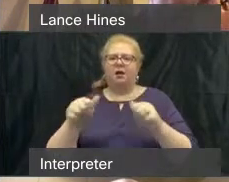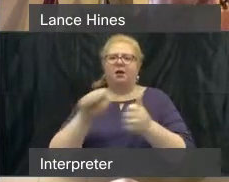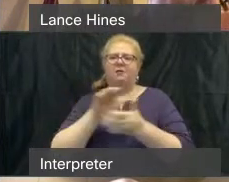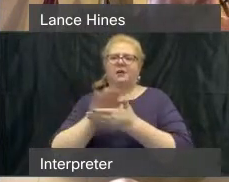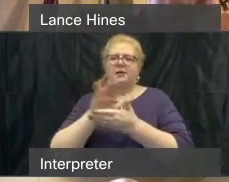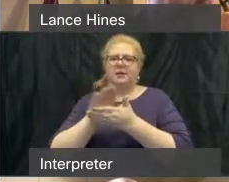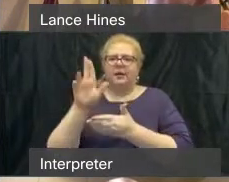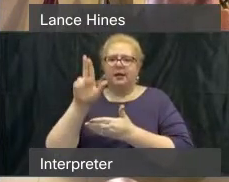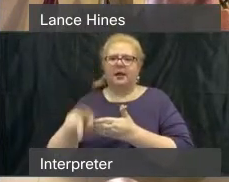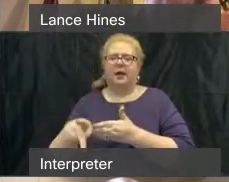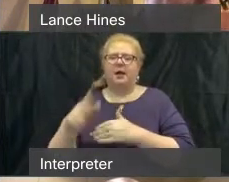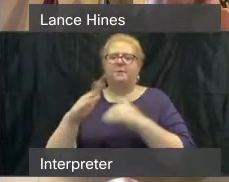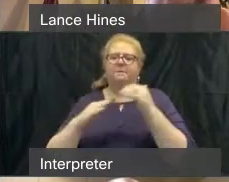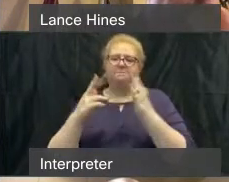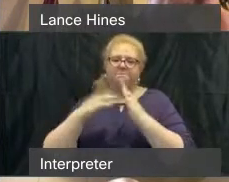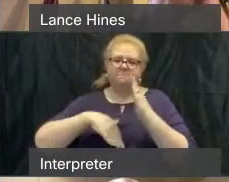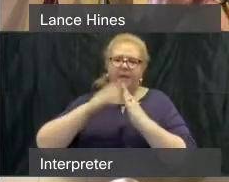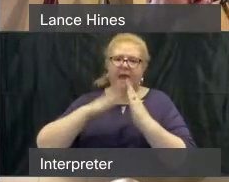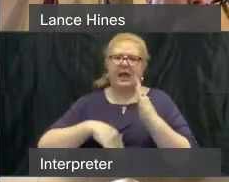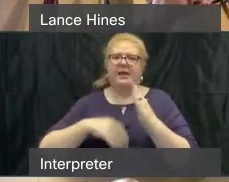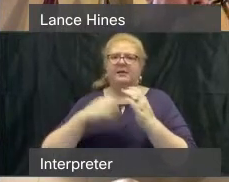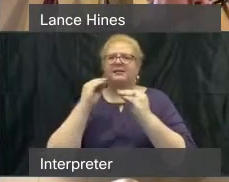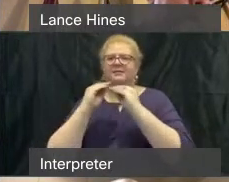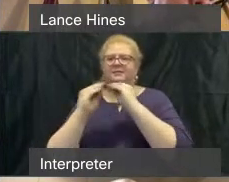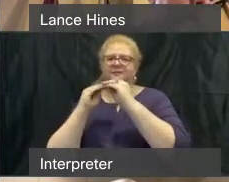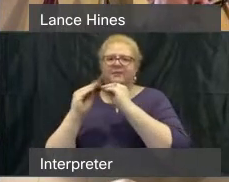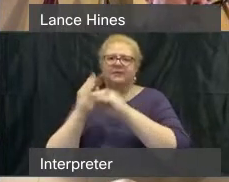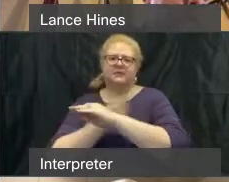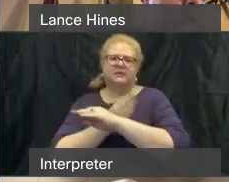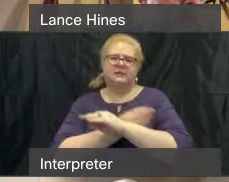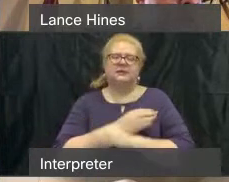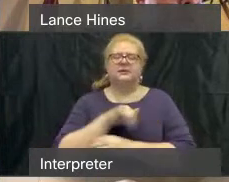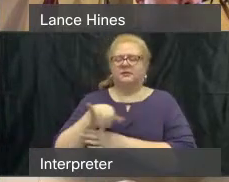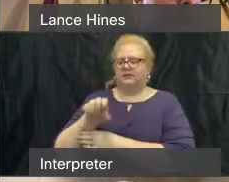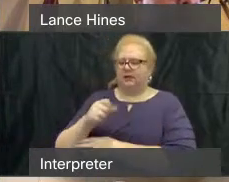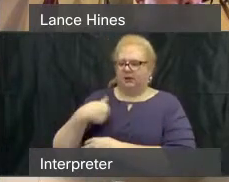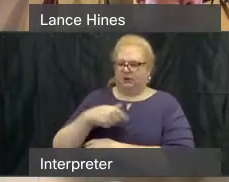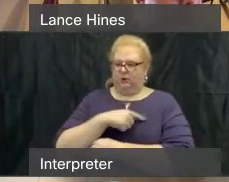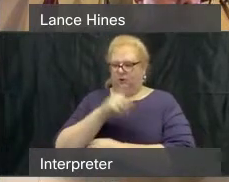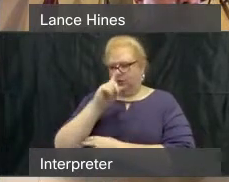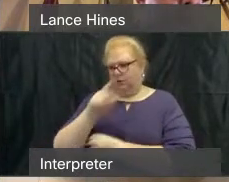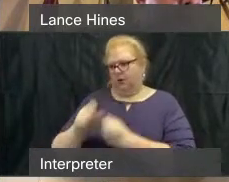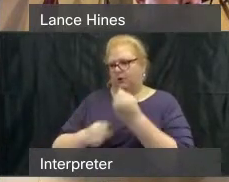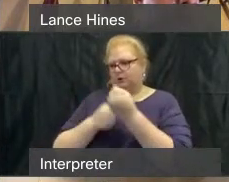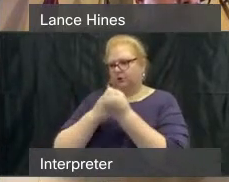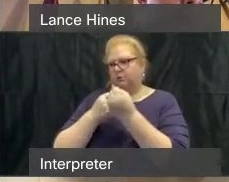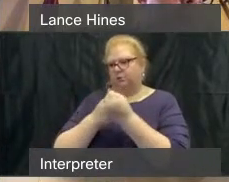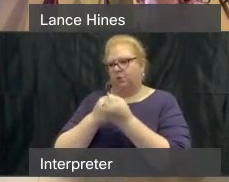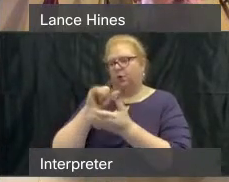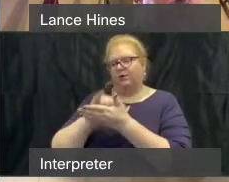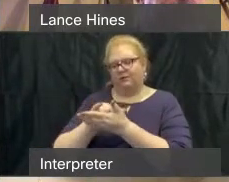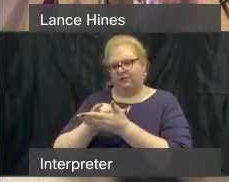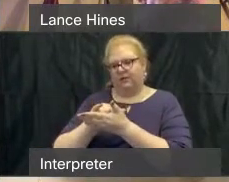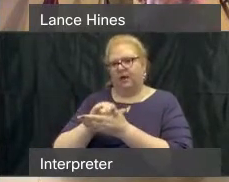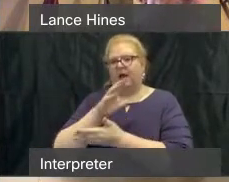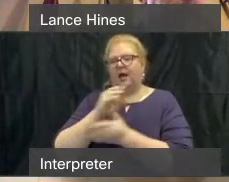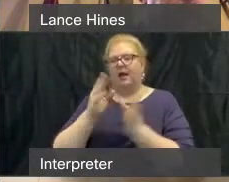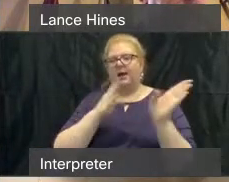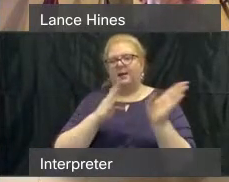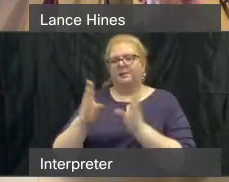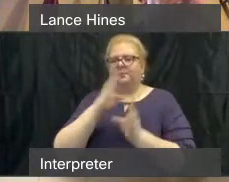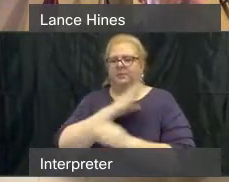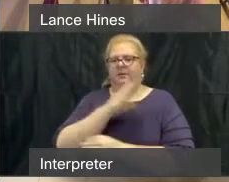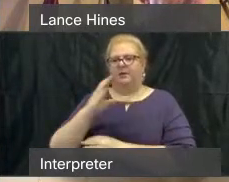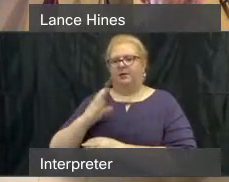painting and fixing up and everything. Yeah, we were support of that, and then the Planning Commission